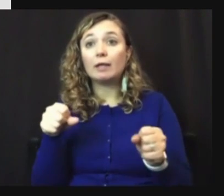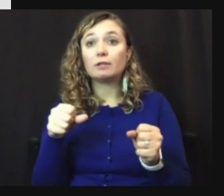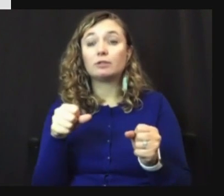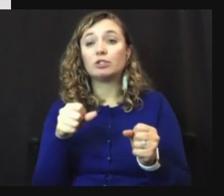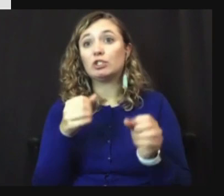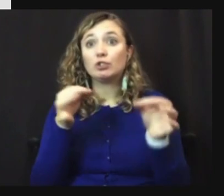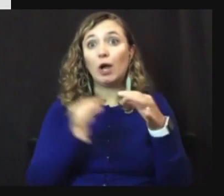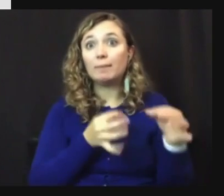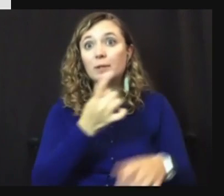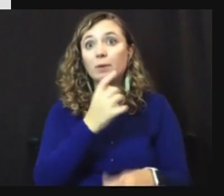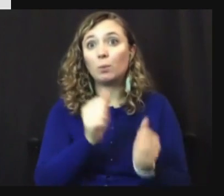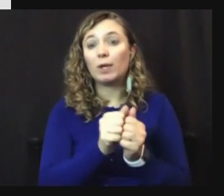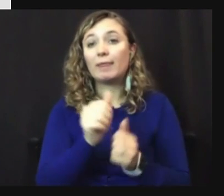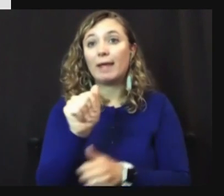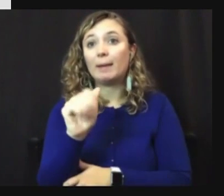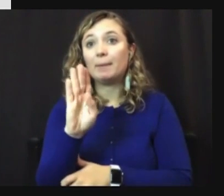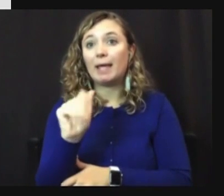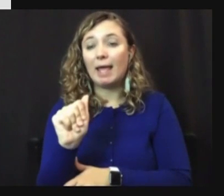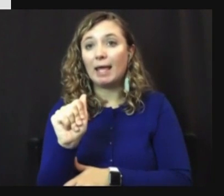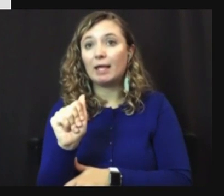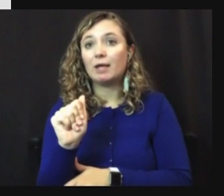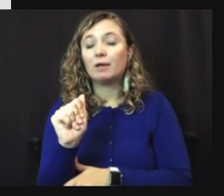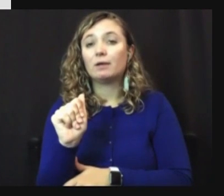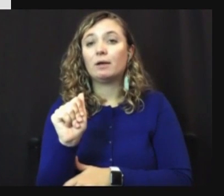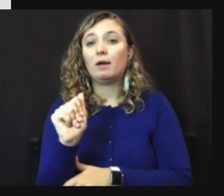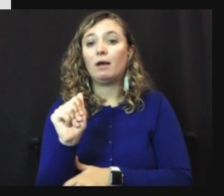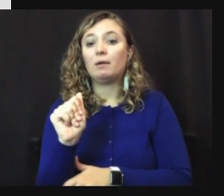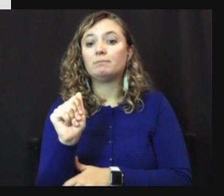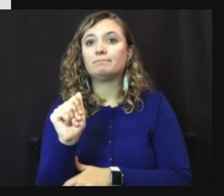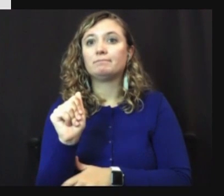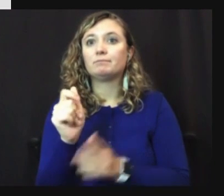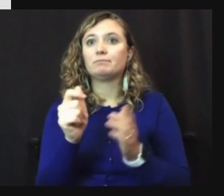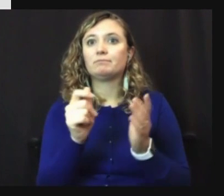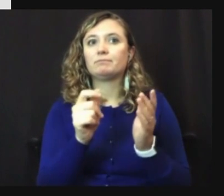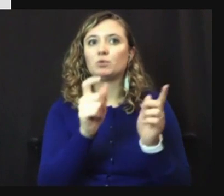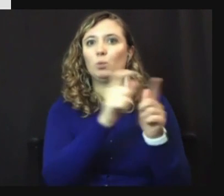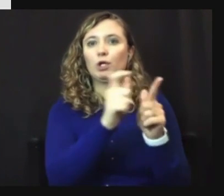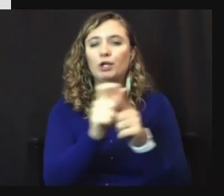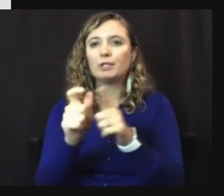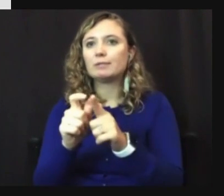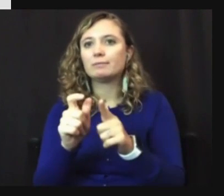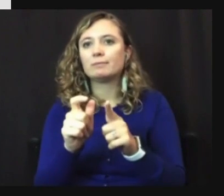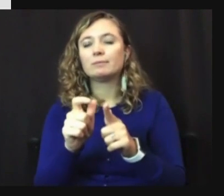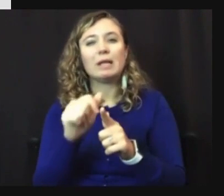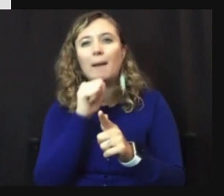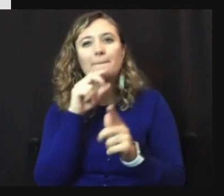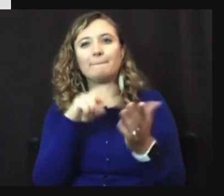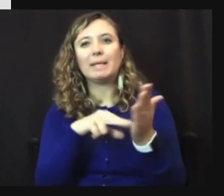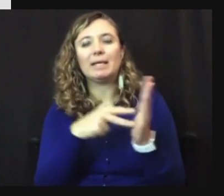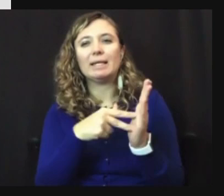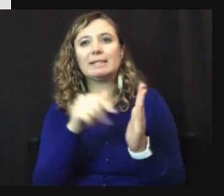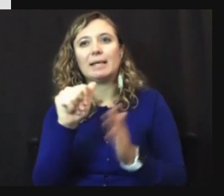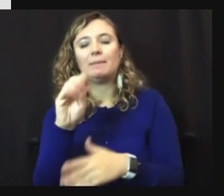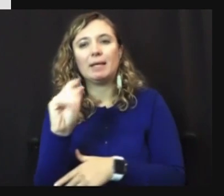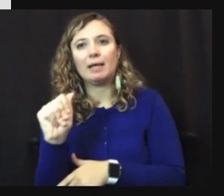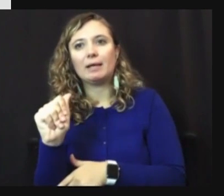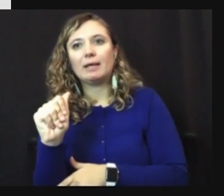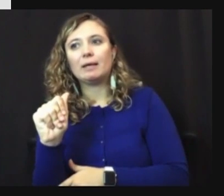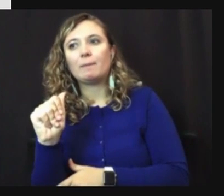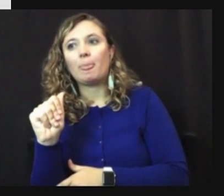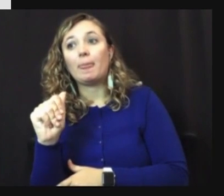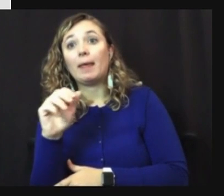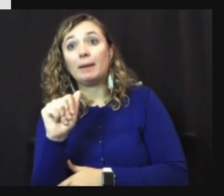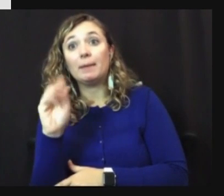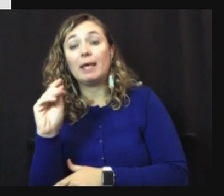ABA is literally about using a complex system of rewards and